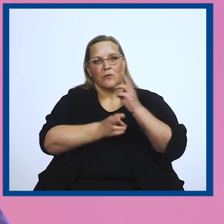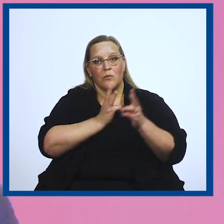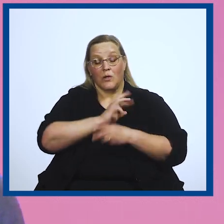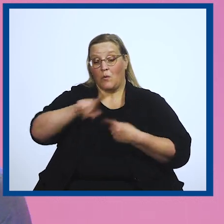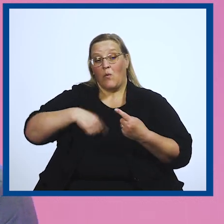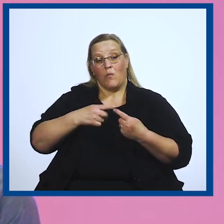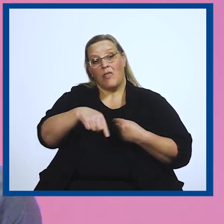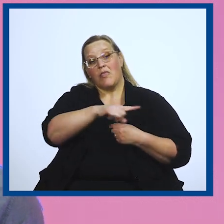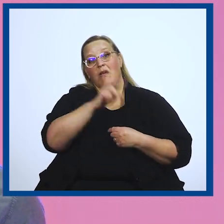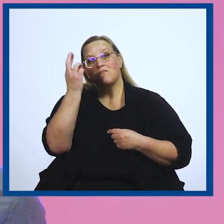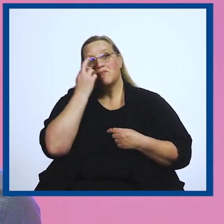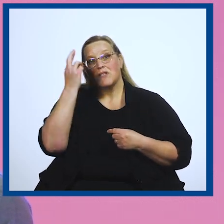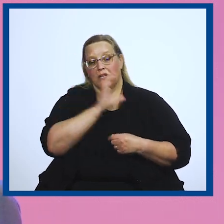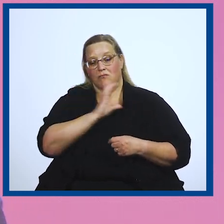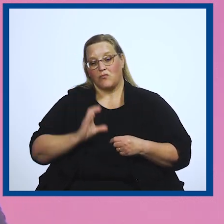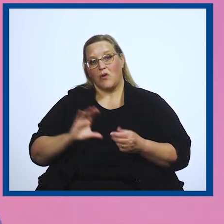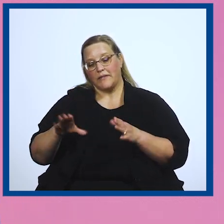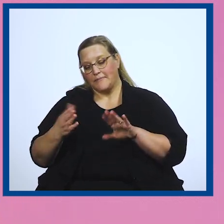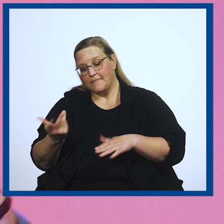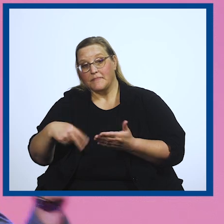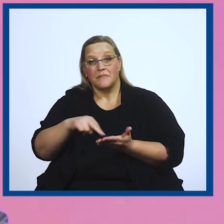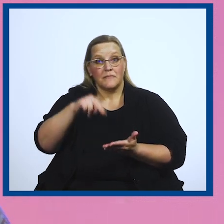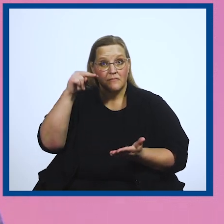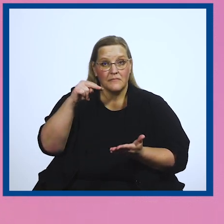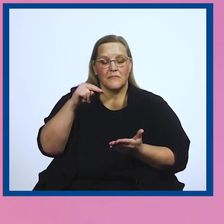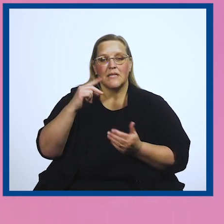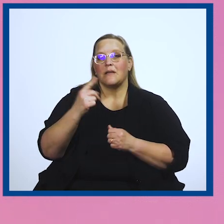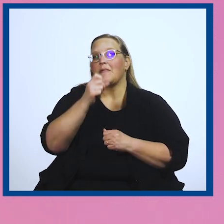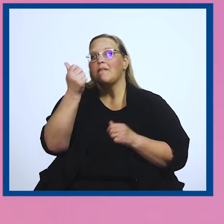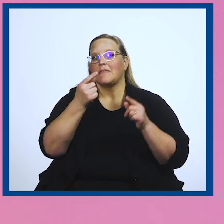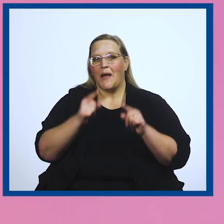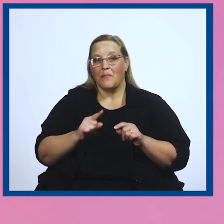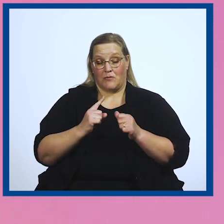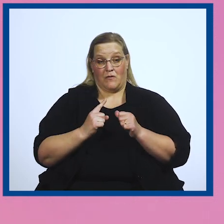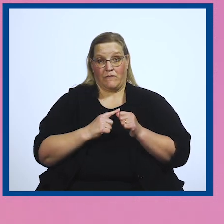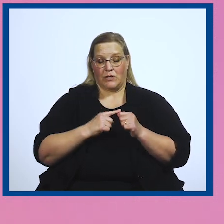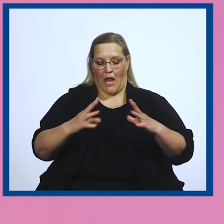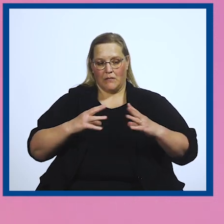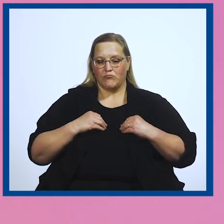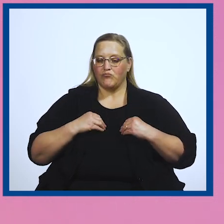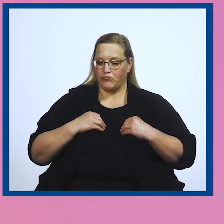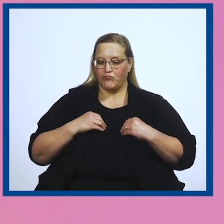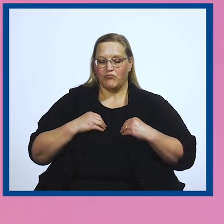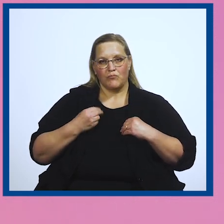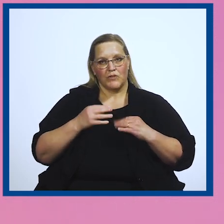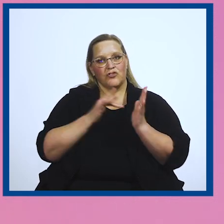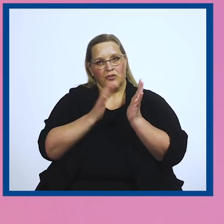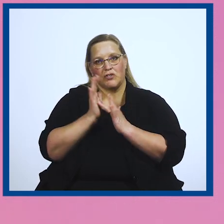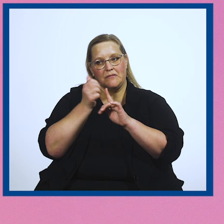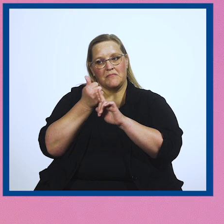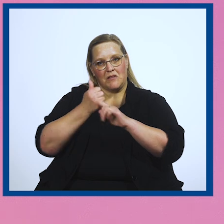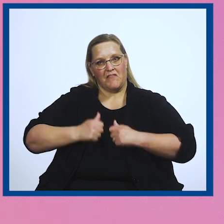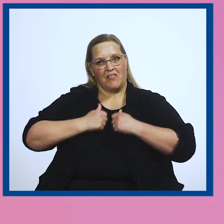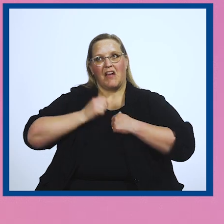risen, something else happened. The moment they accept the first premise, the moment they went, the tomb is empty, he's alive, he really